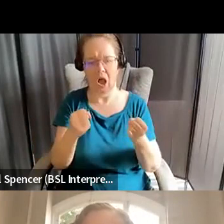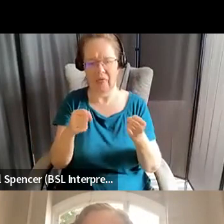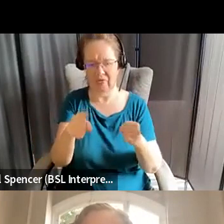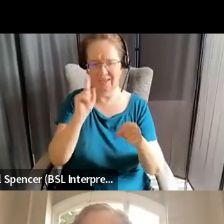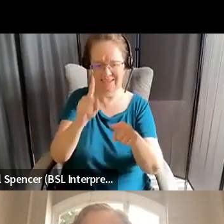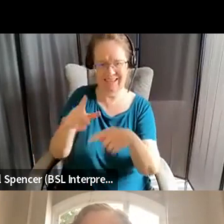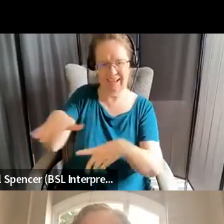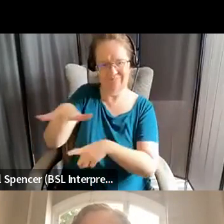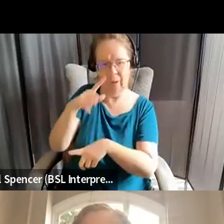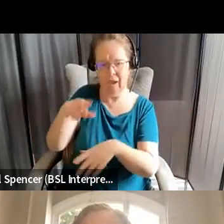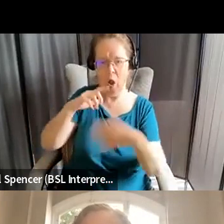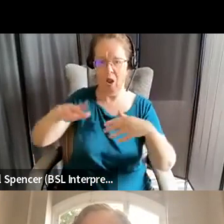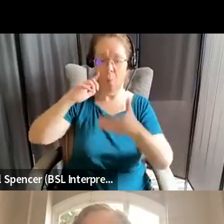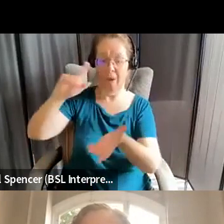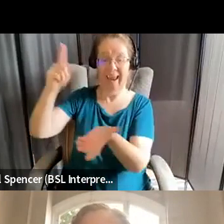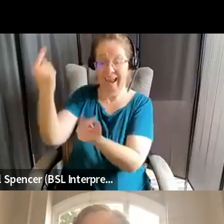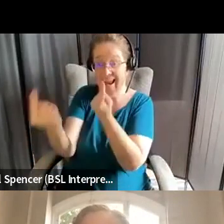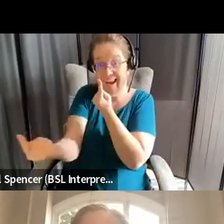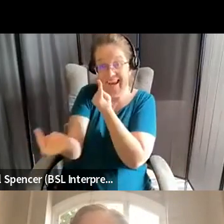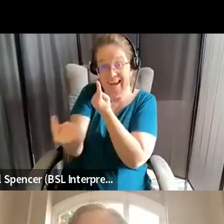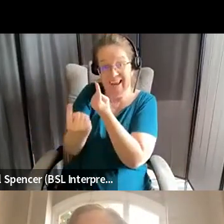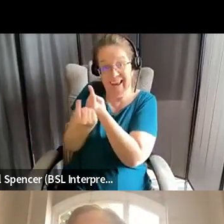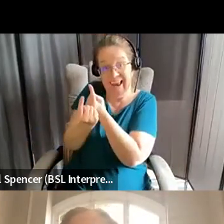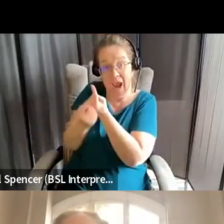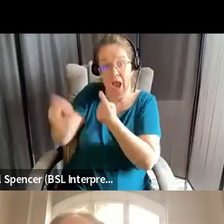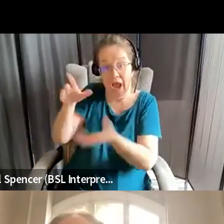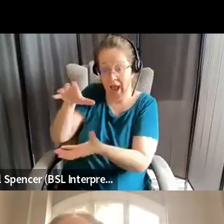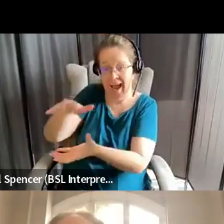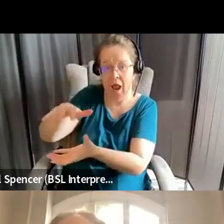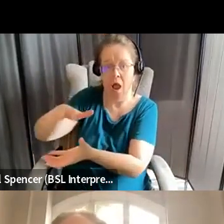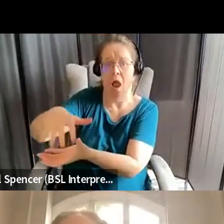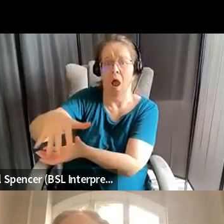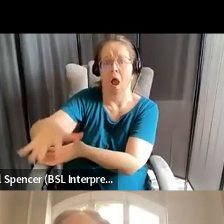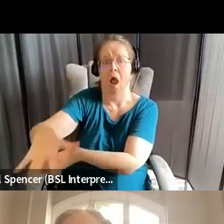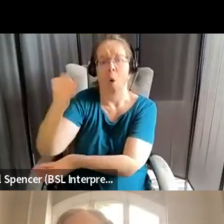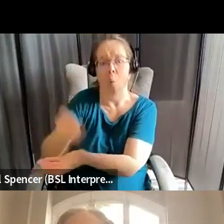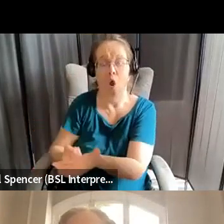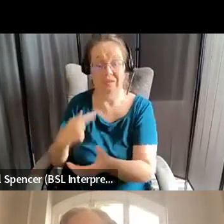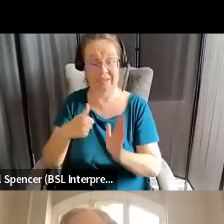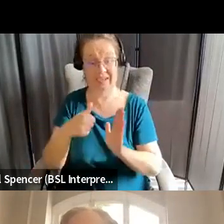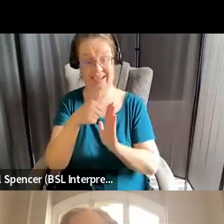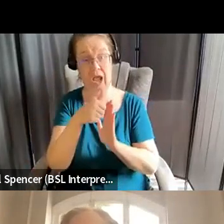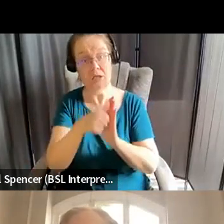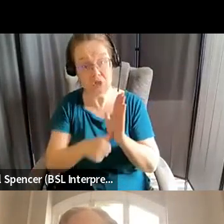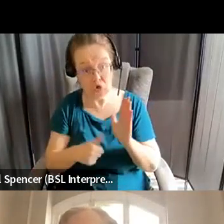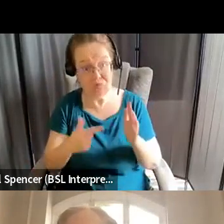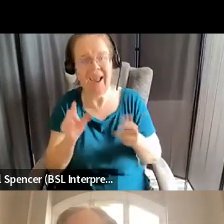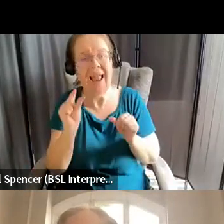the closer you get to your target, the worse your tremor gets. And now that I've had surgery, it's much